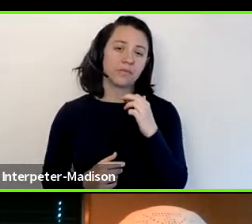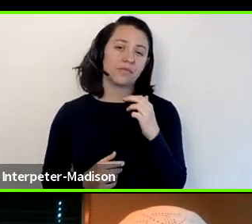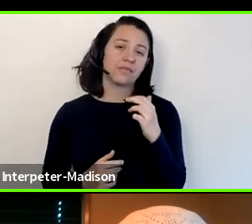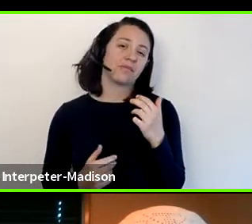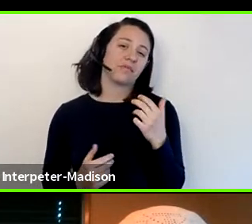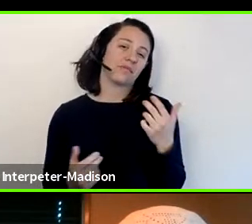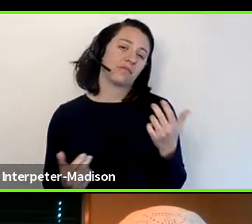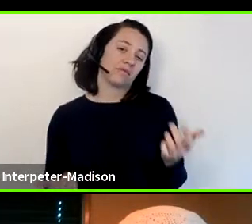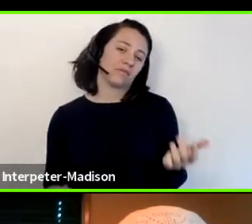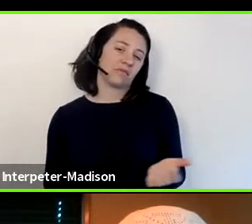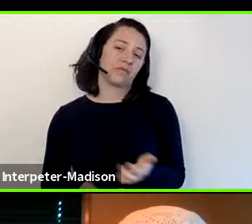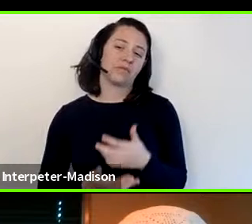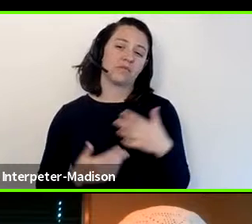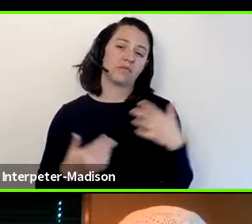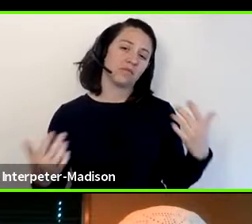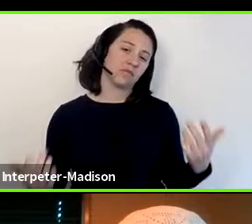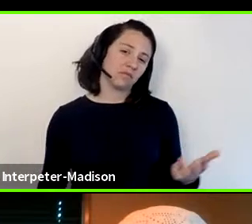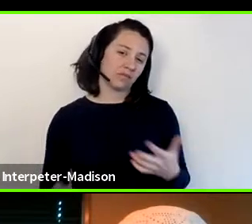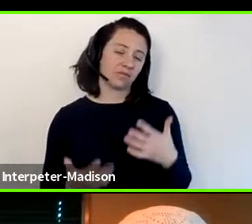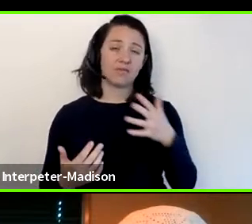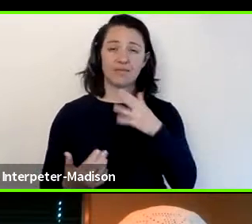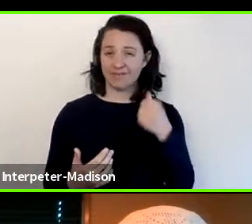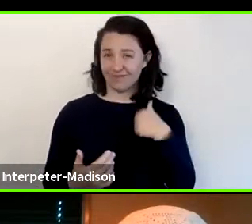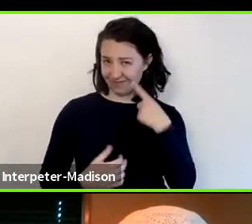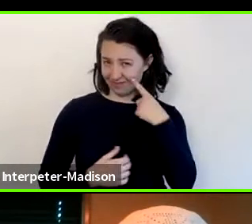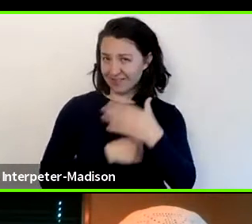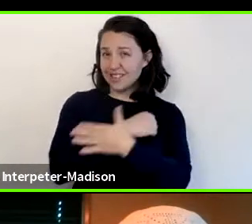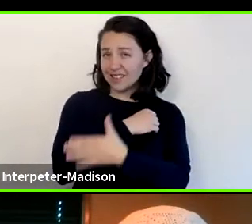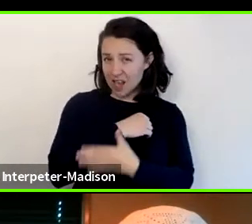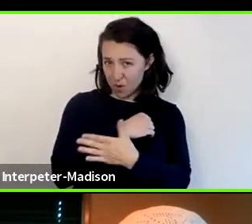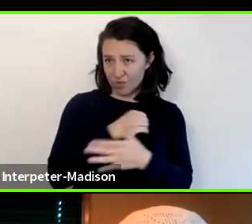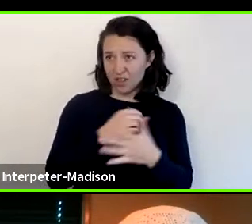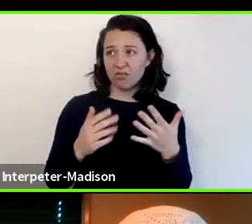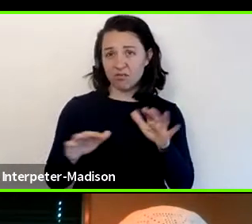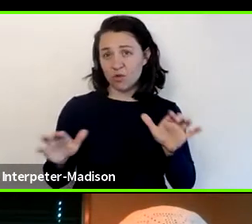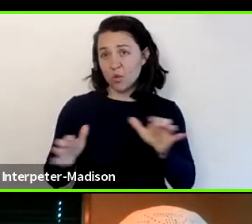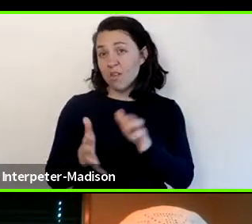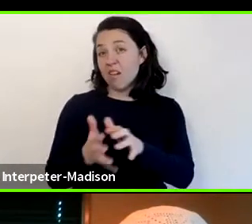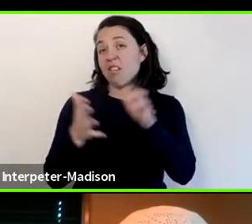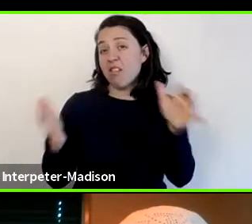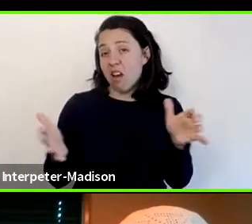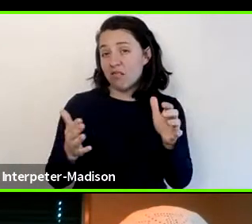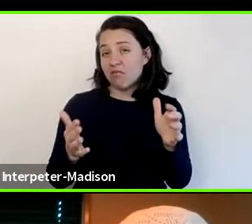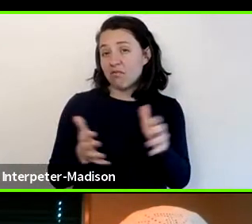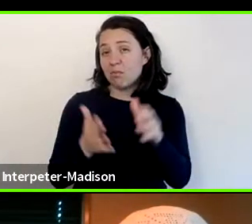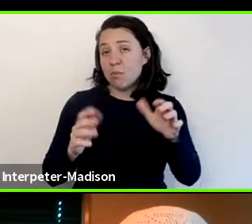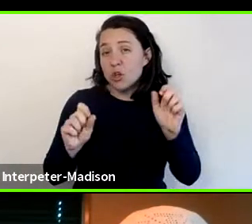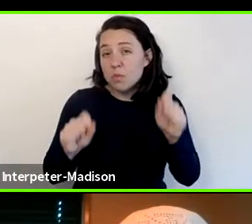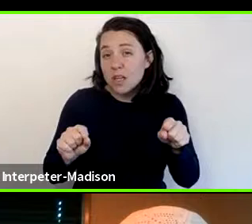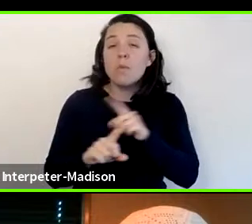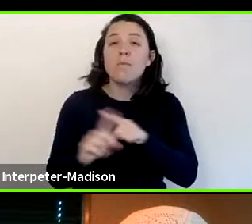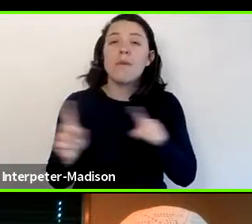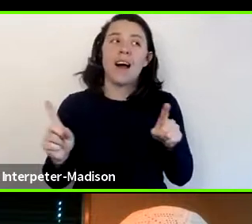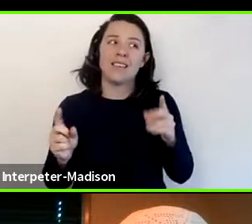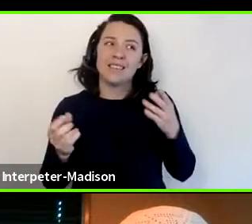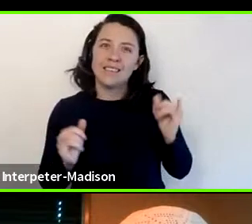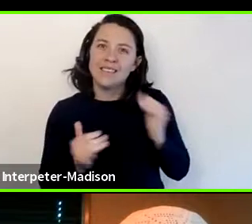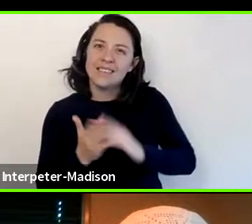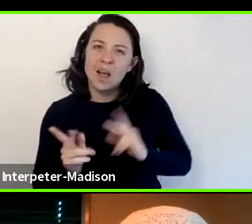I think maybe the county is doing as much as possible, but still for some people, it's like, it's very difficult,